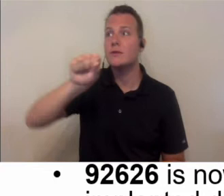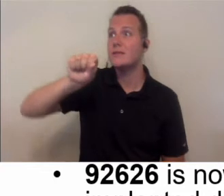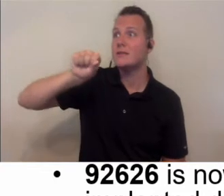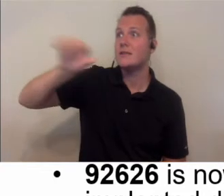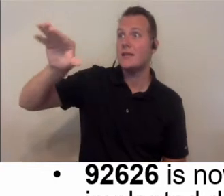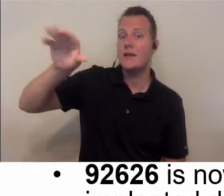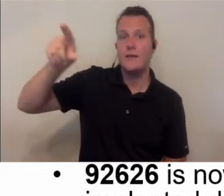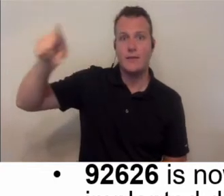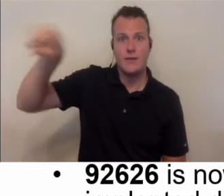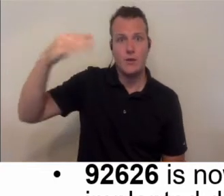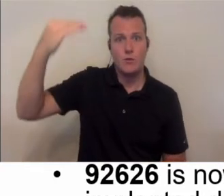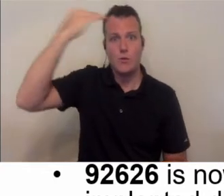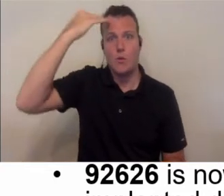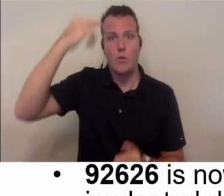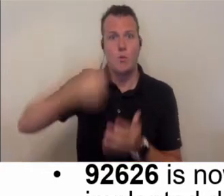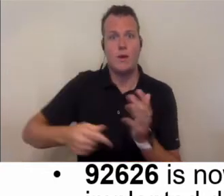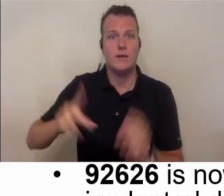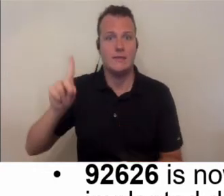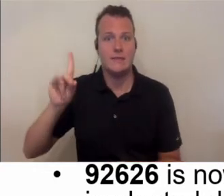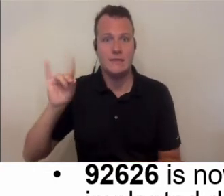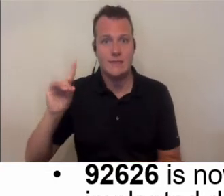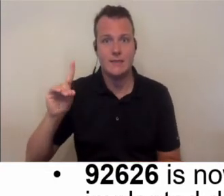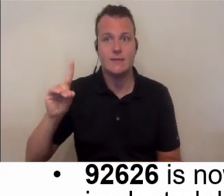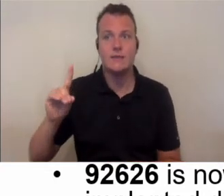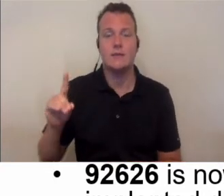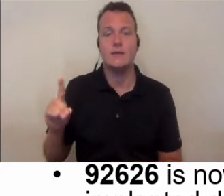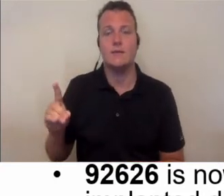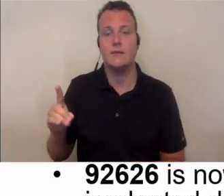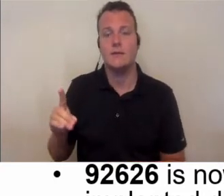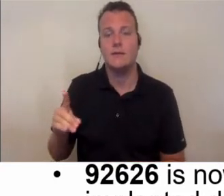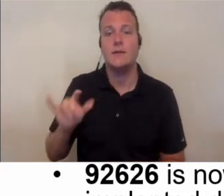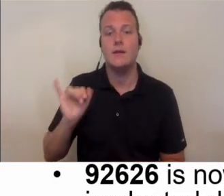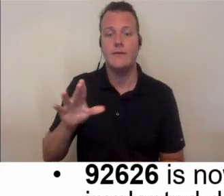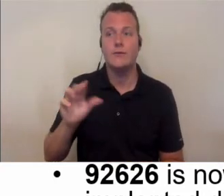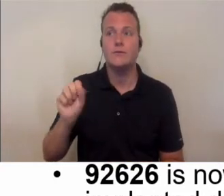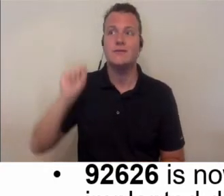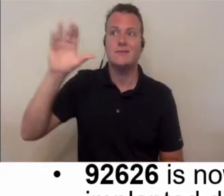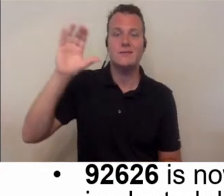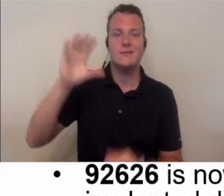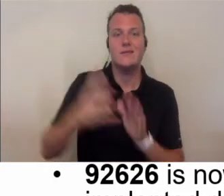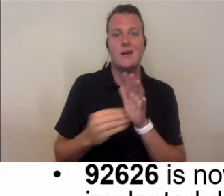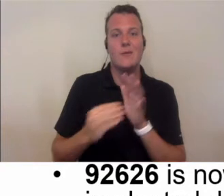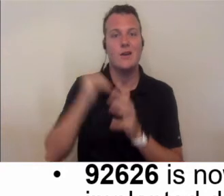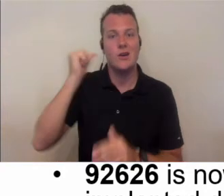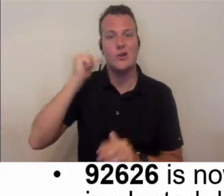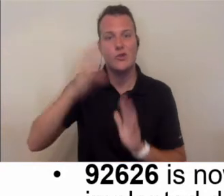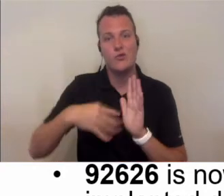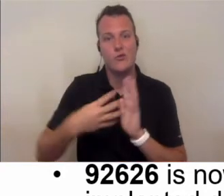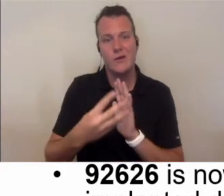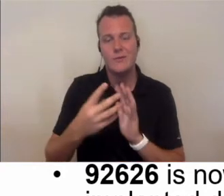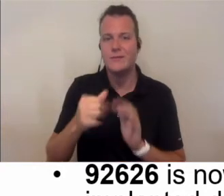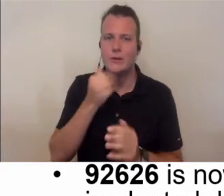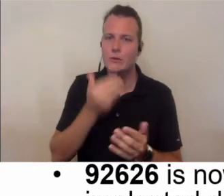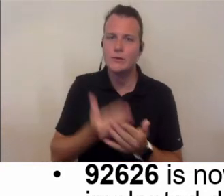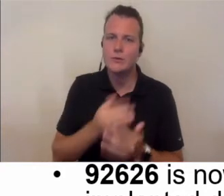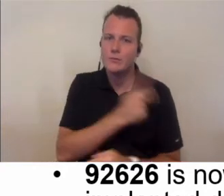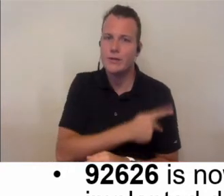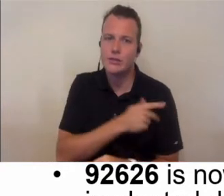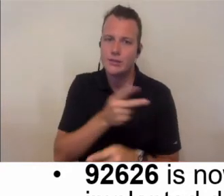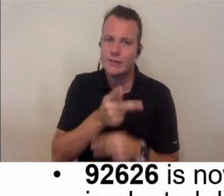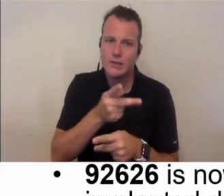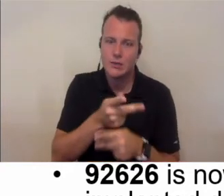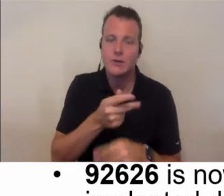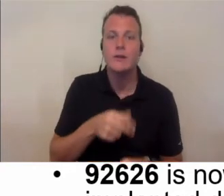what you did and what it indicates if you send a copy of the audiogram and only that. That's not good patient care. You need